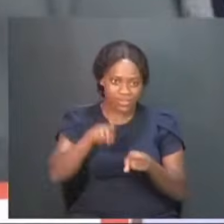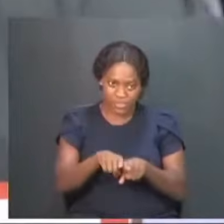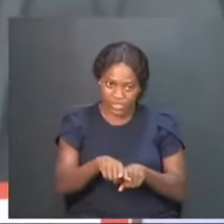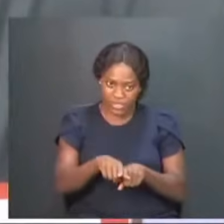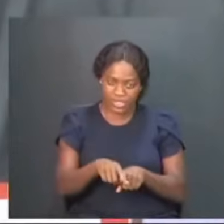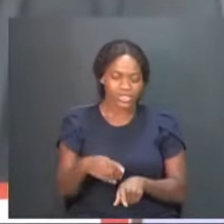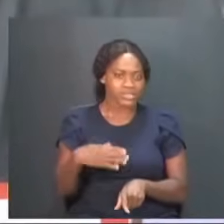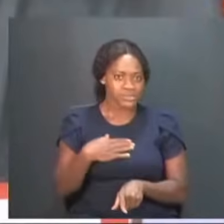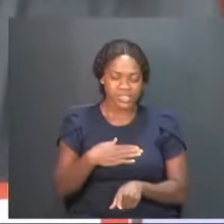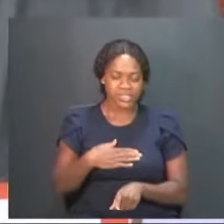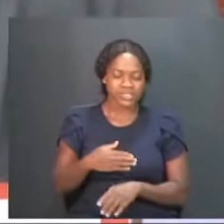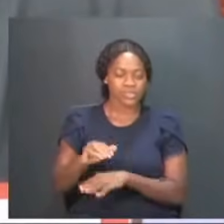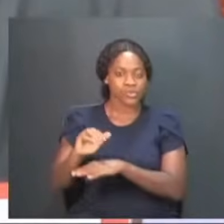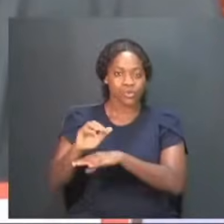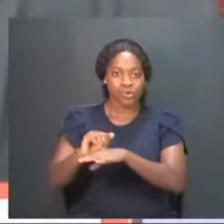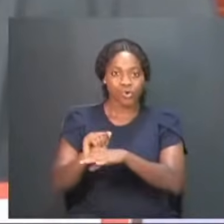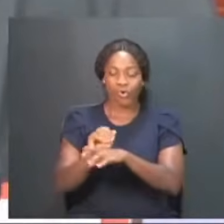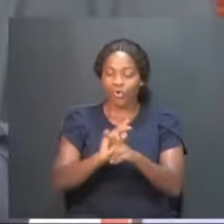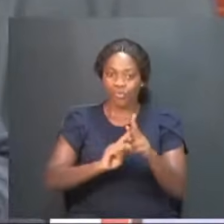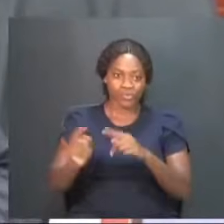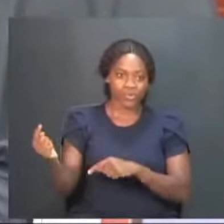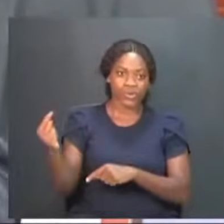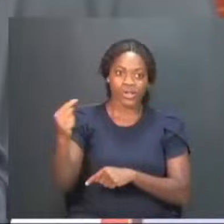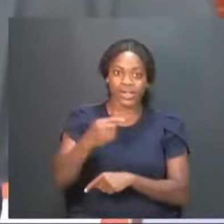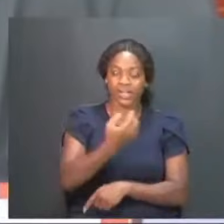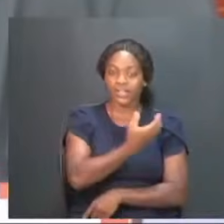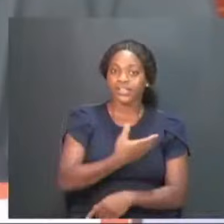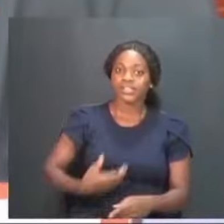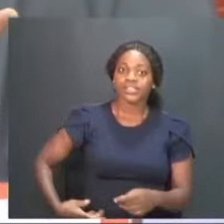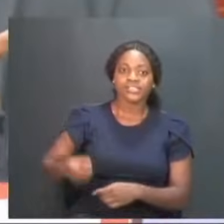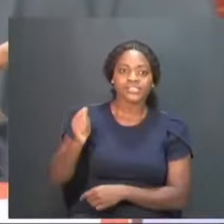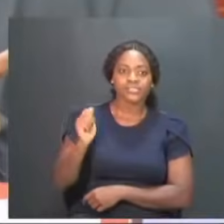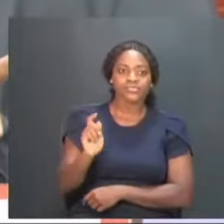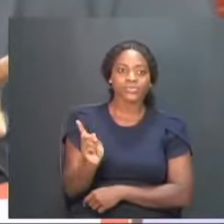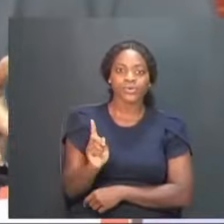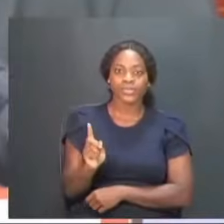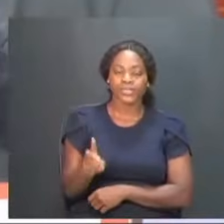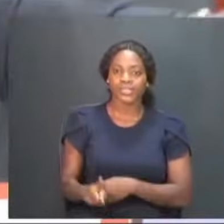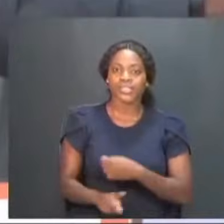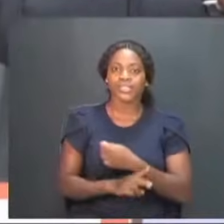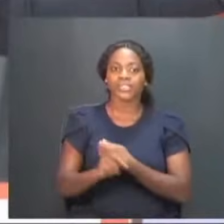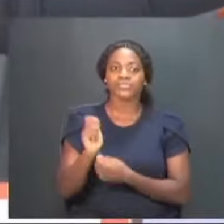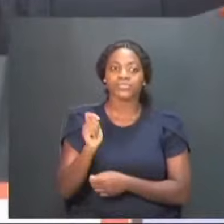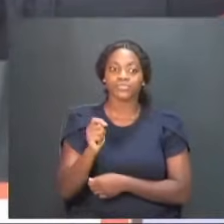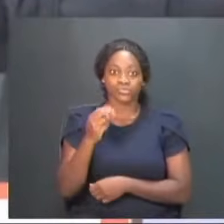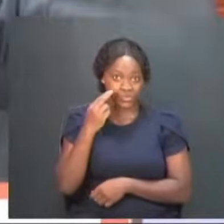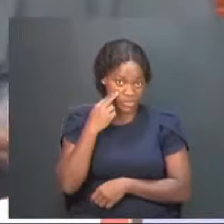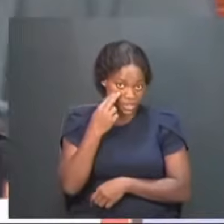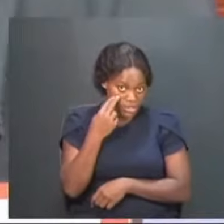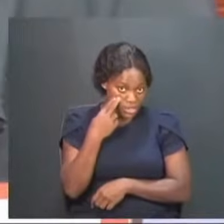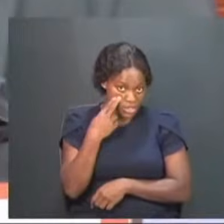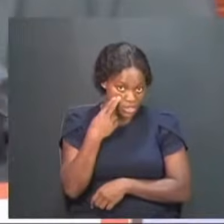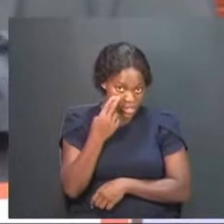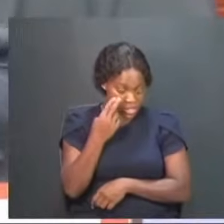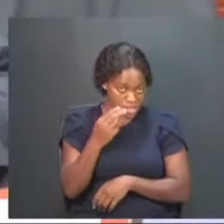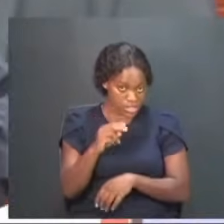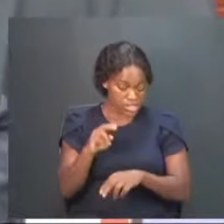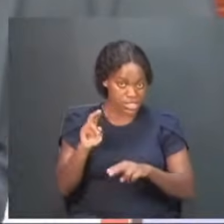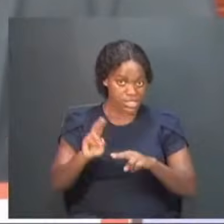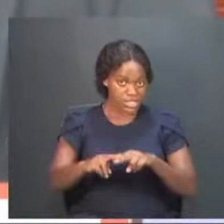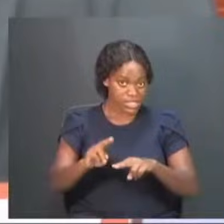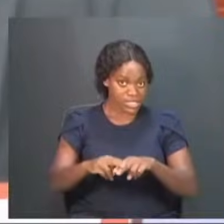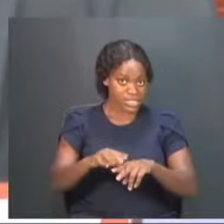get their numbers. Chief Whip, where are you? Deputy Whip, you see your empty seat. We told you you need